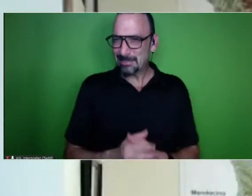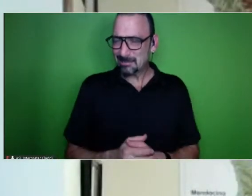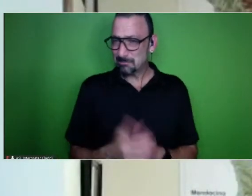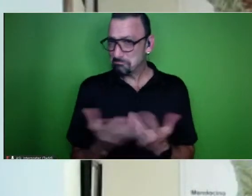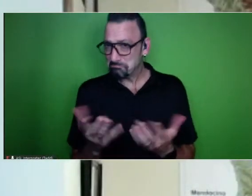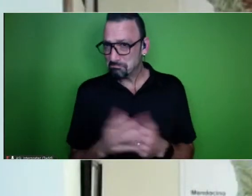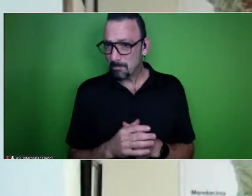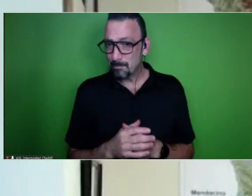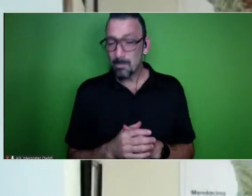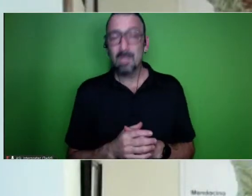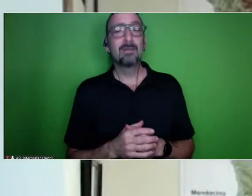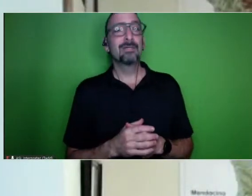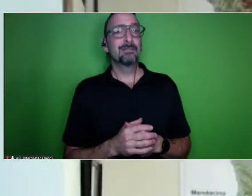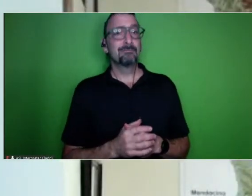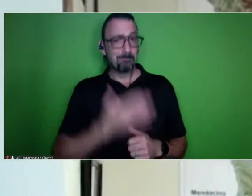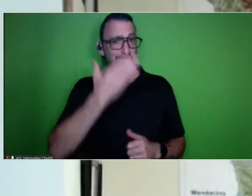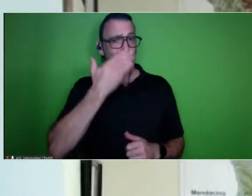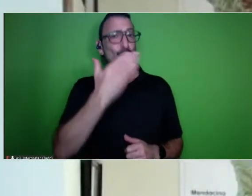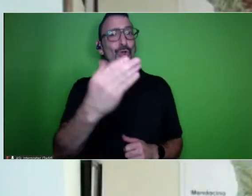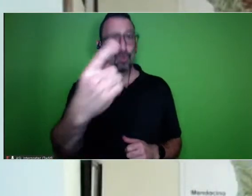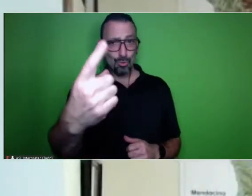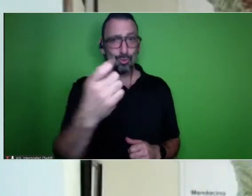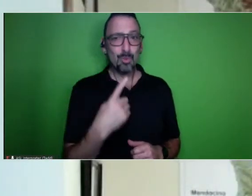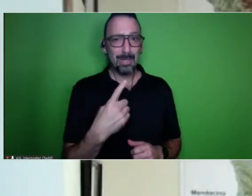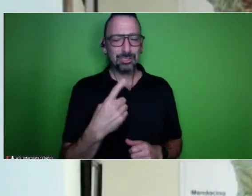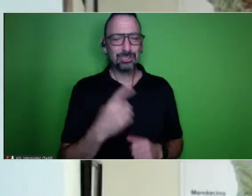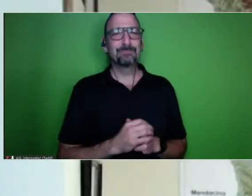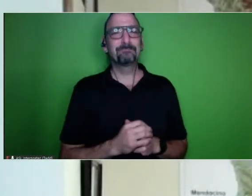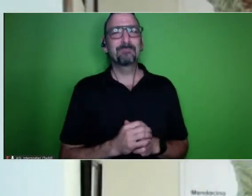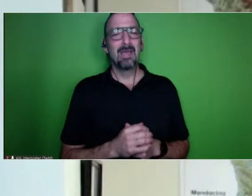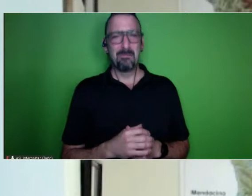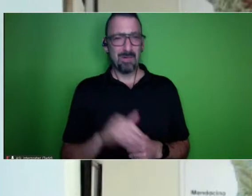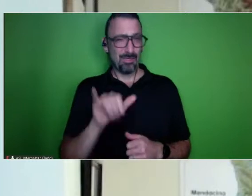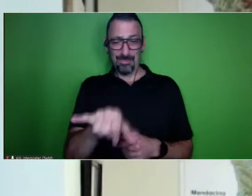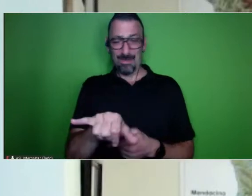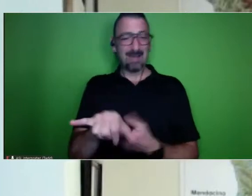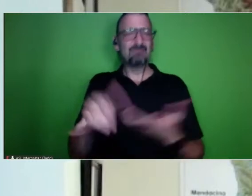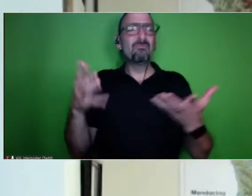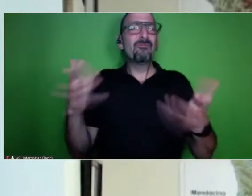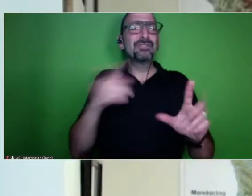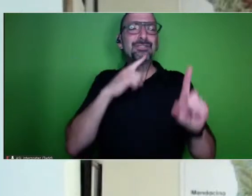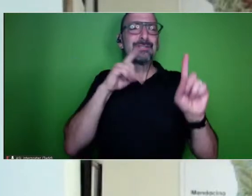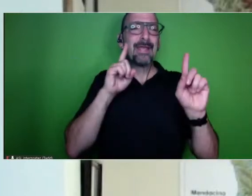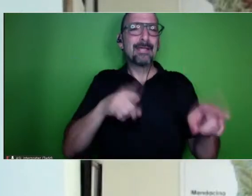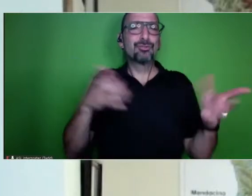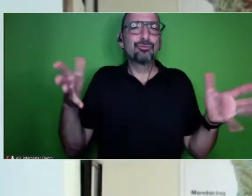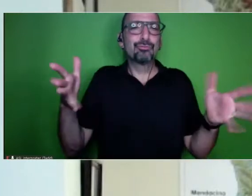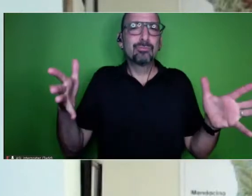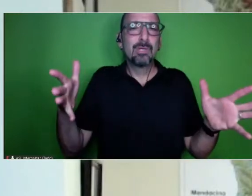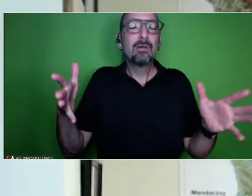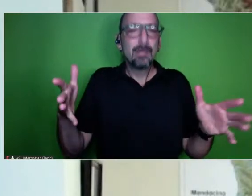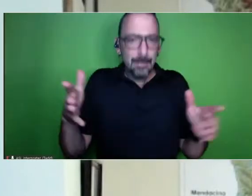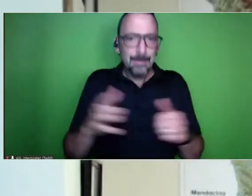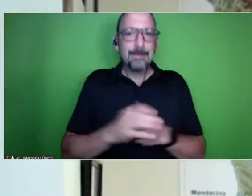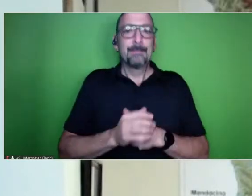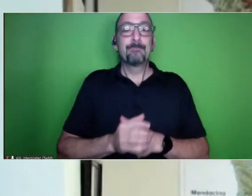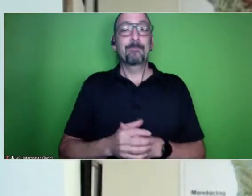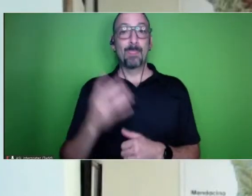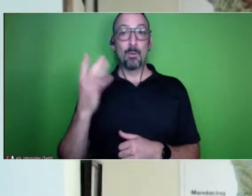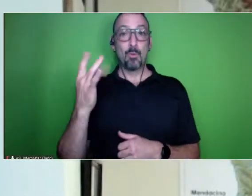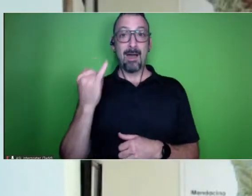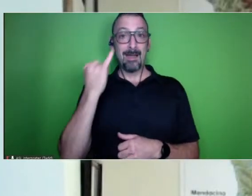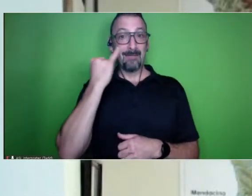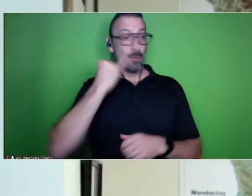Sarah, that's a good question. But I think it has been answered in some way when we put the labels of